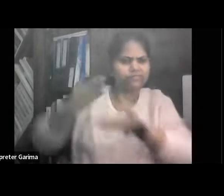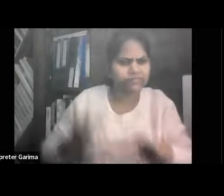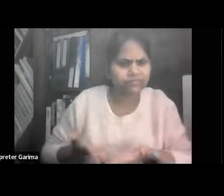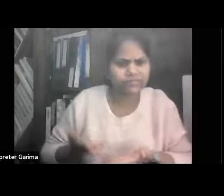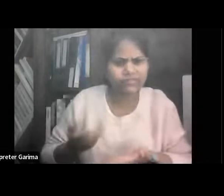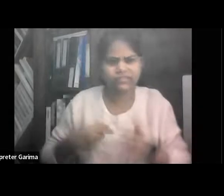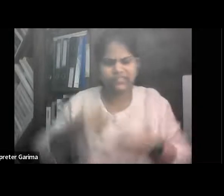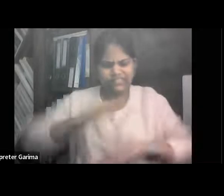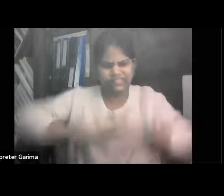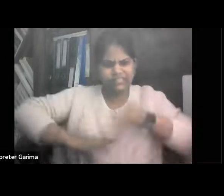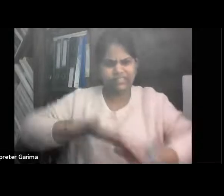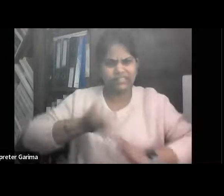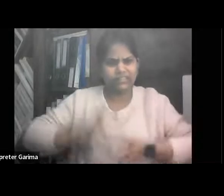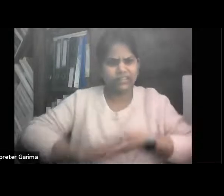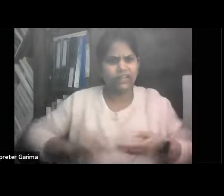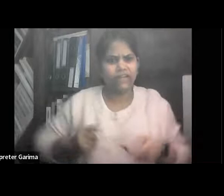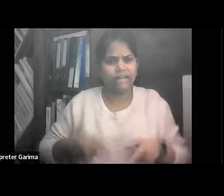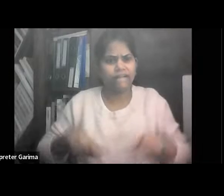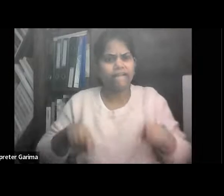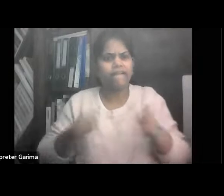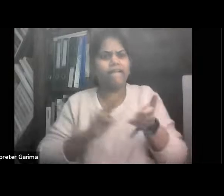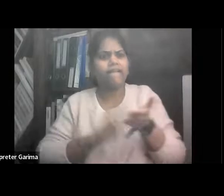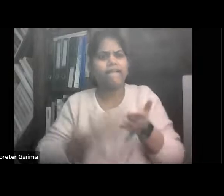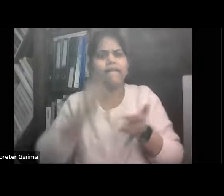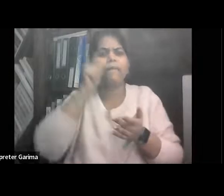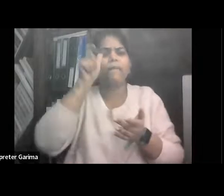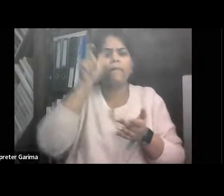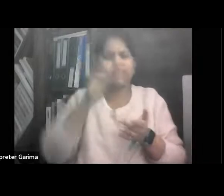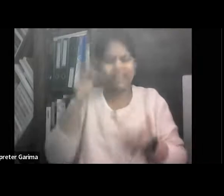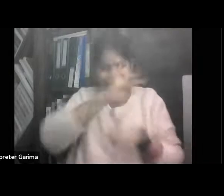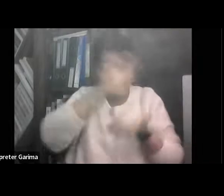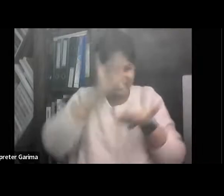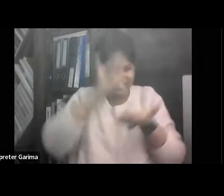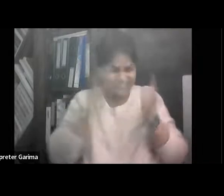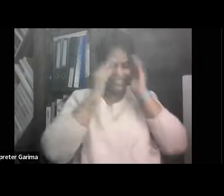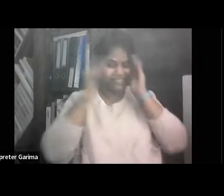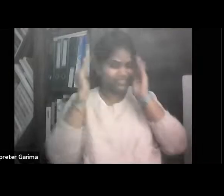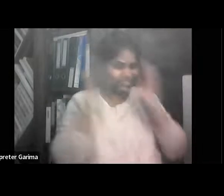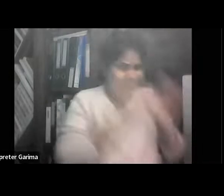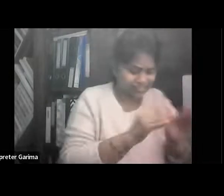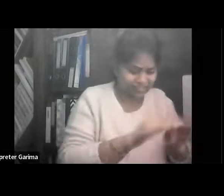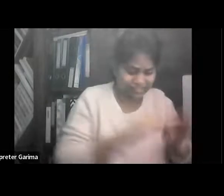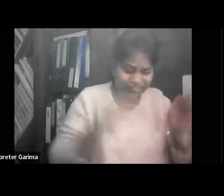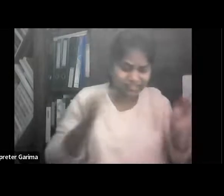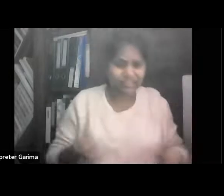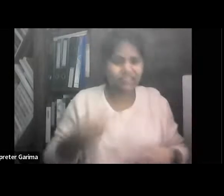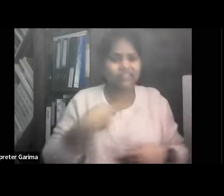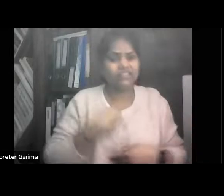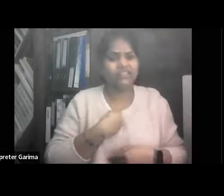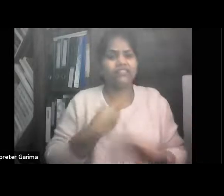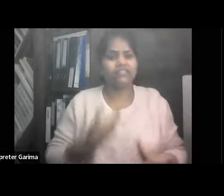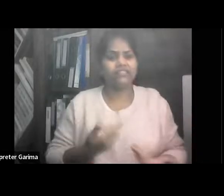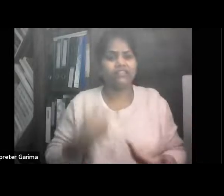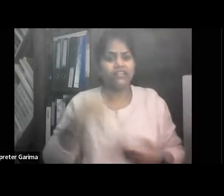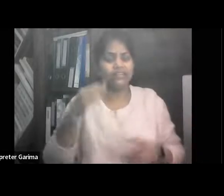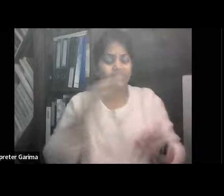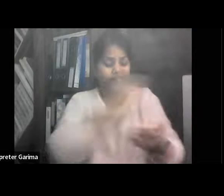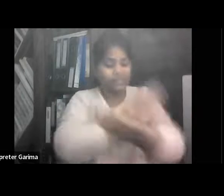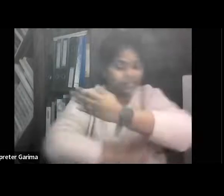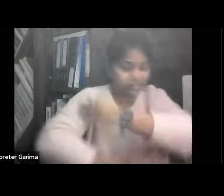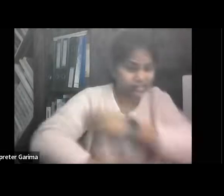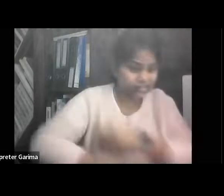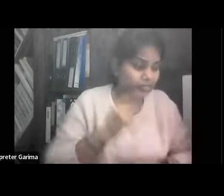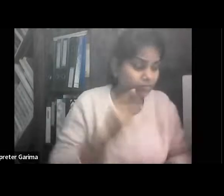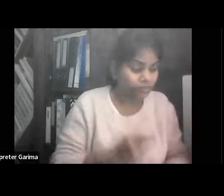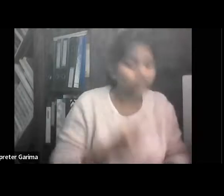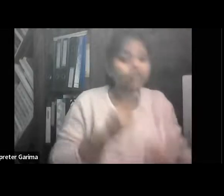the discourse of a male-centric social order. We are offered a platform to choose not between disability and abilities,